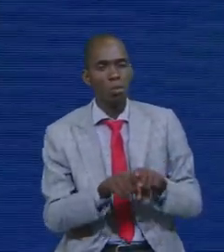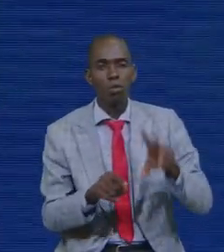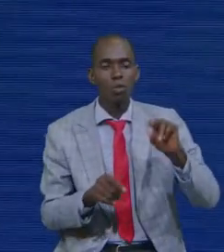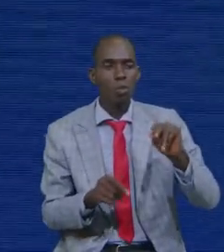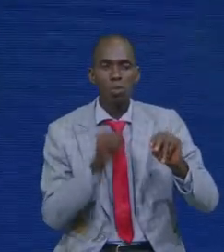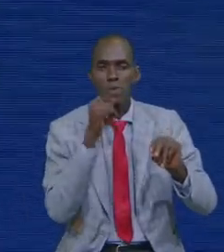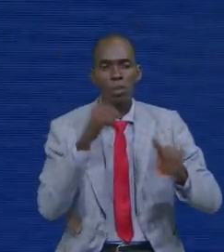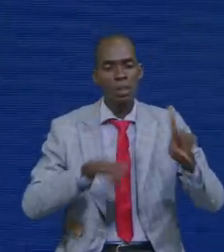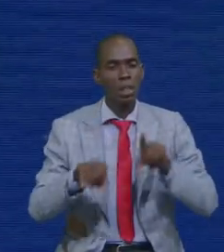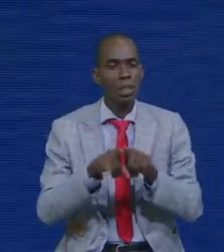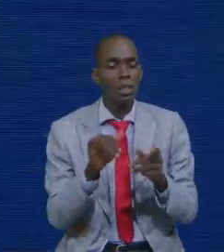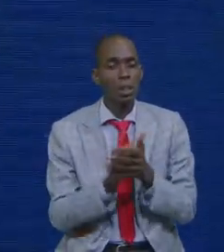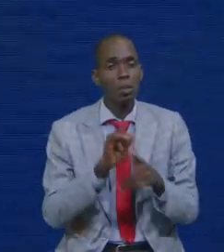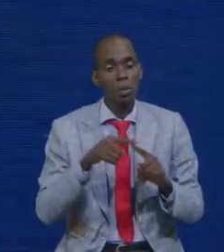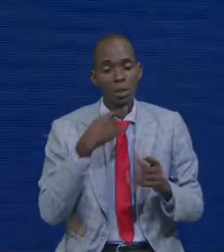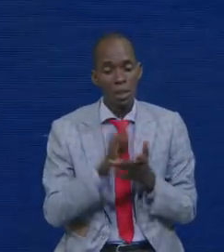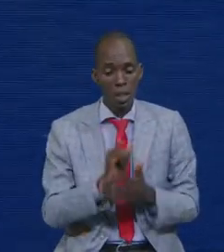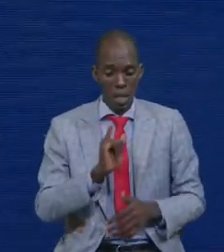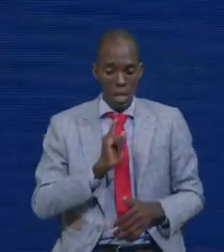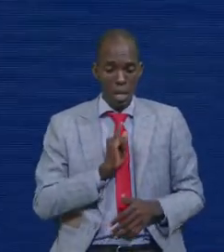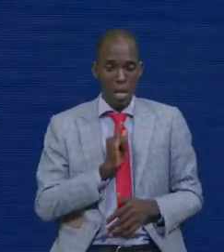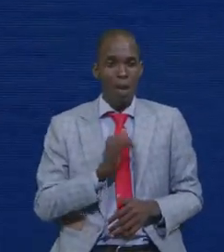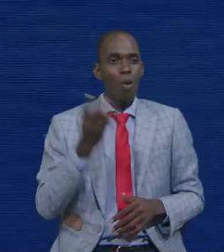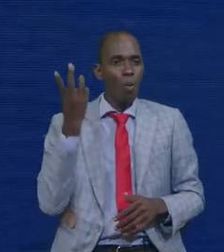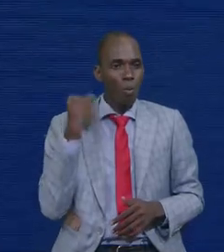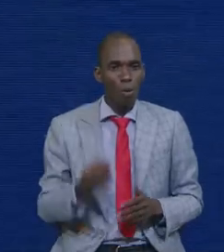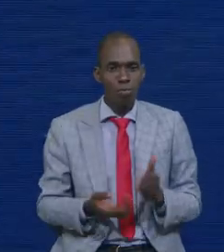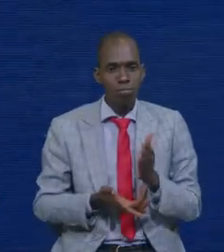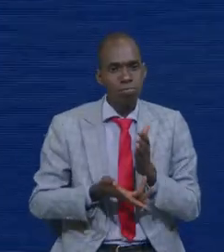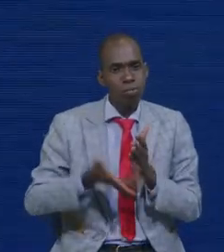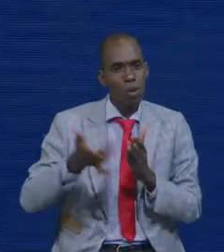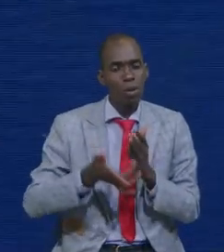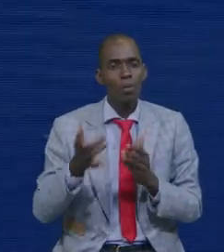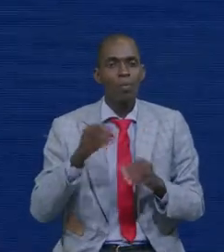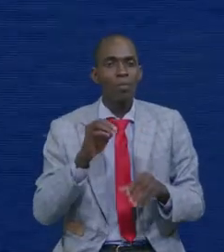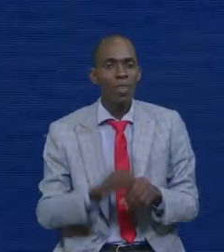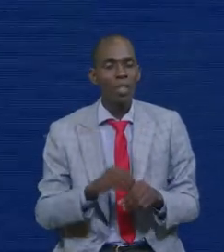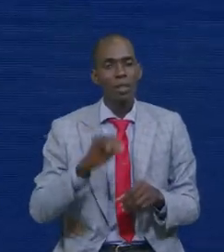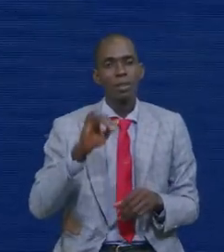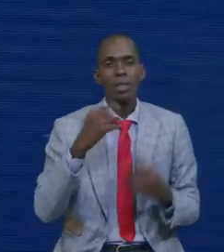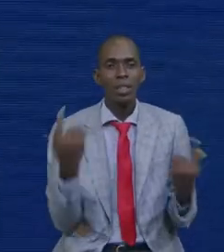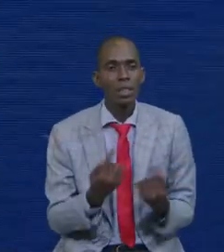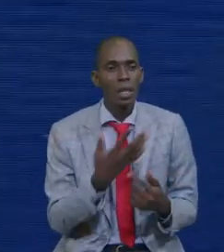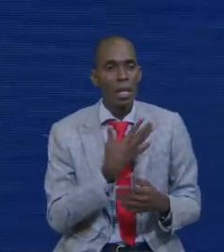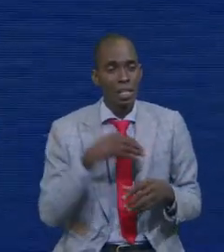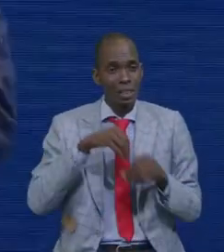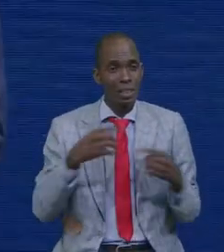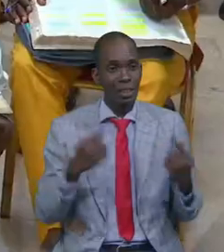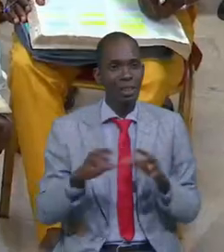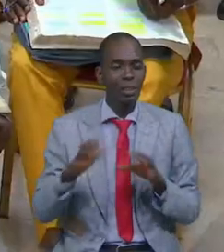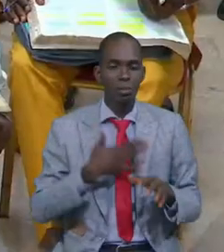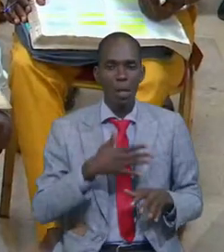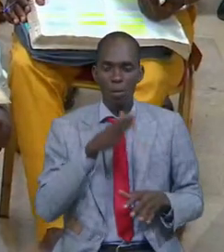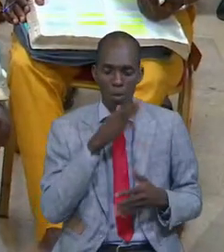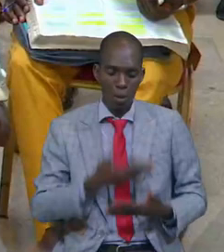was shapen in iniquity, and in sin did my mother conceive me. Look at verse 6 there. In verse